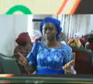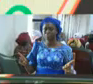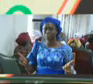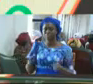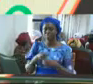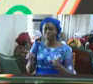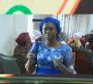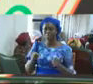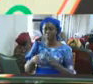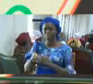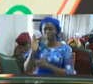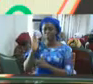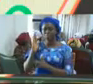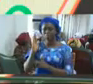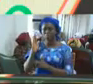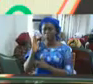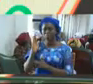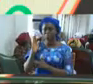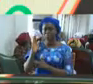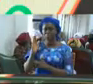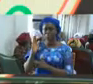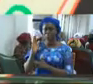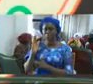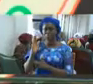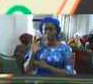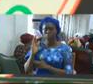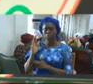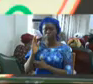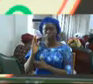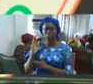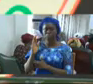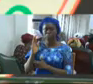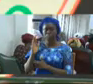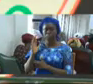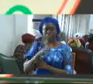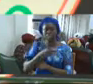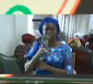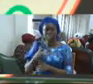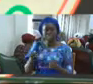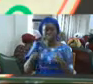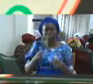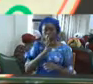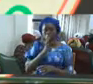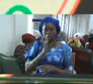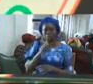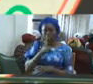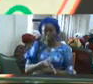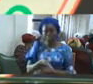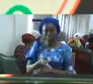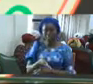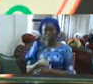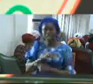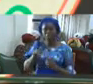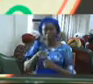God clave an hollow place that was in the jaw, and there came water thereout. And when he